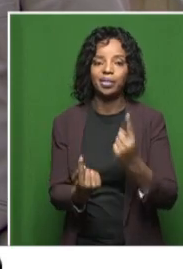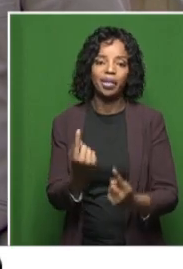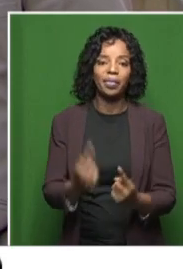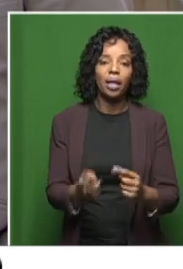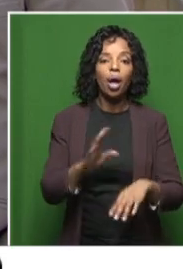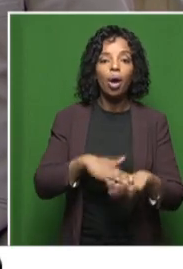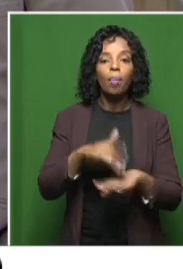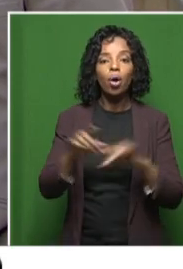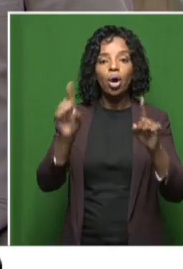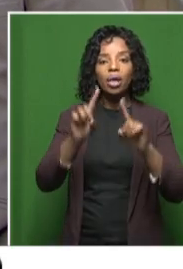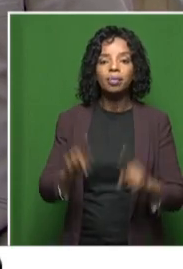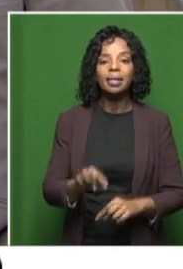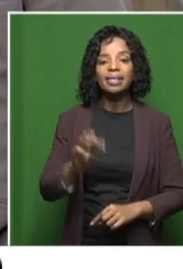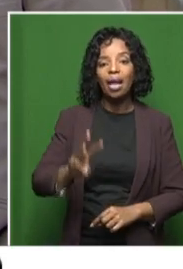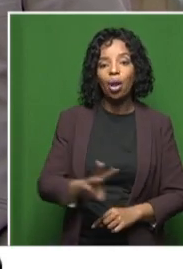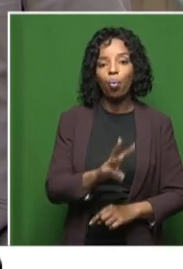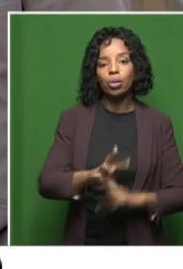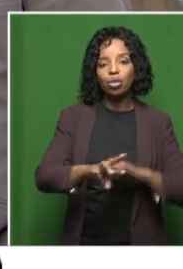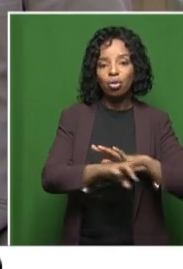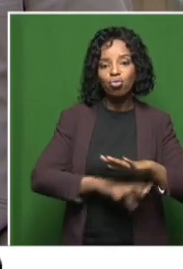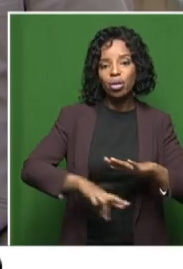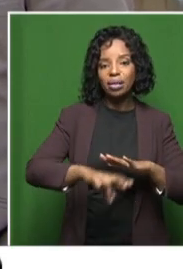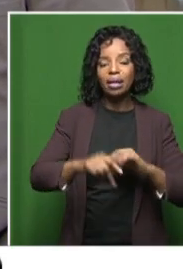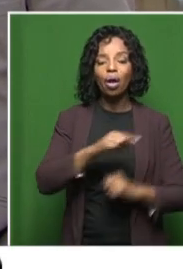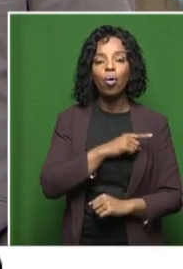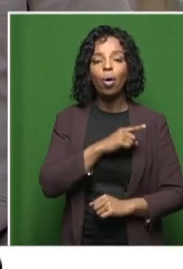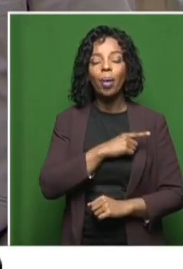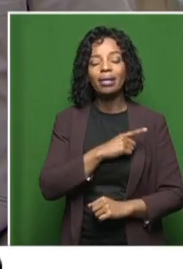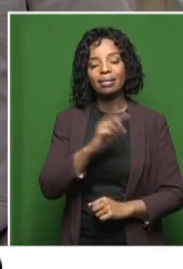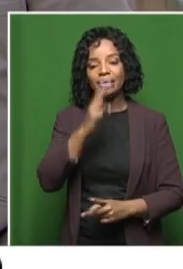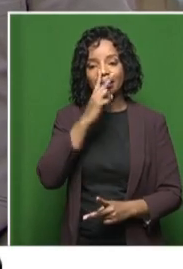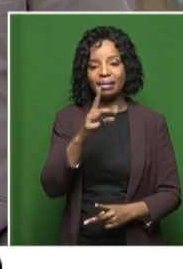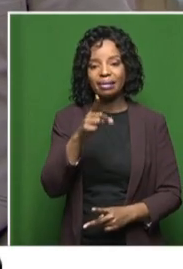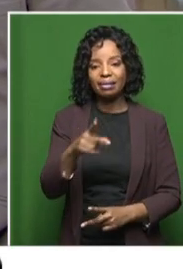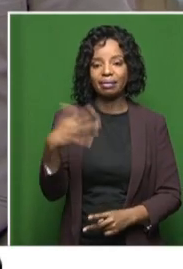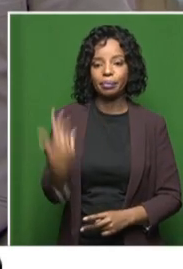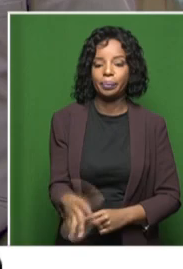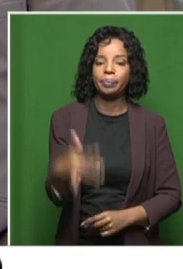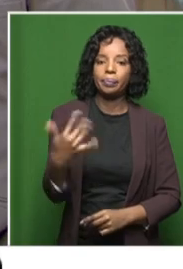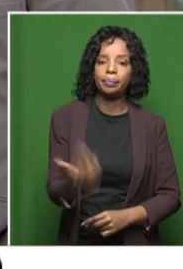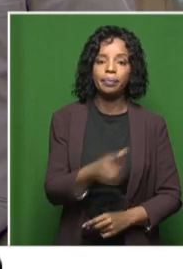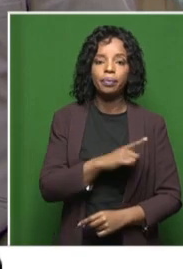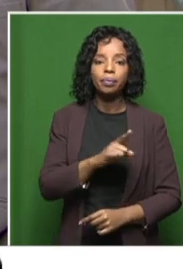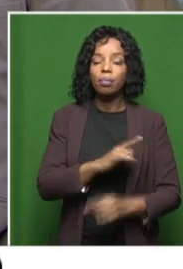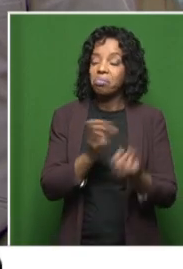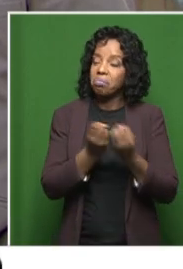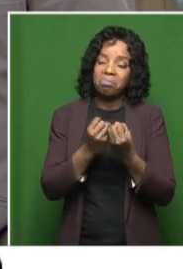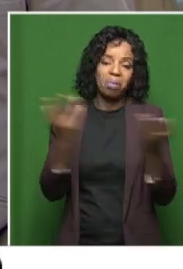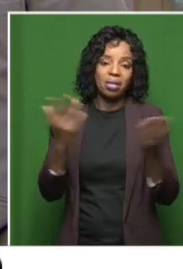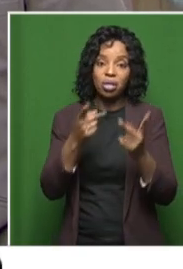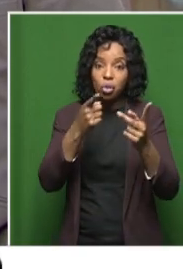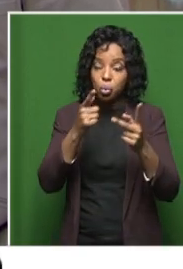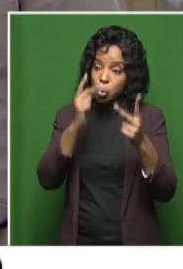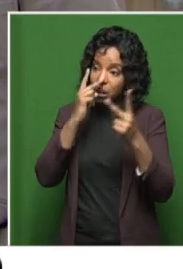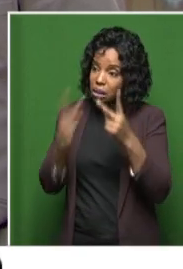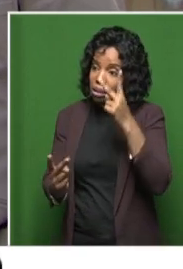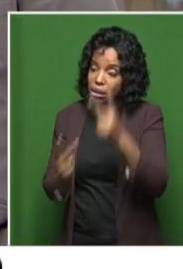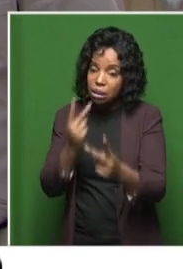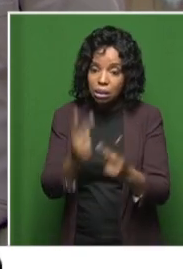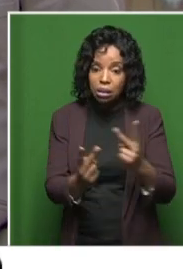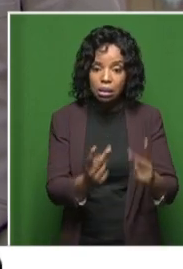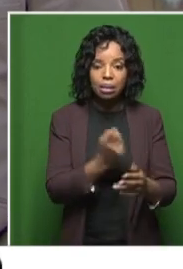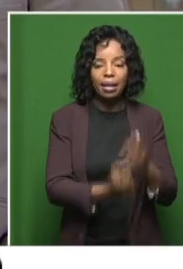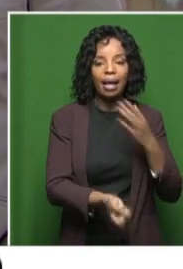a coup-prone part of Africa in light of all these disturbing events that you have seen, but also the issue of